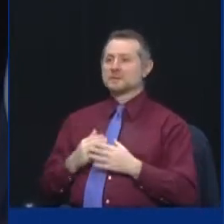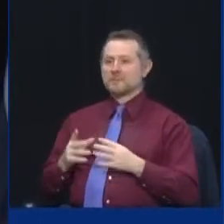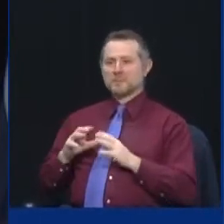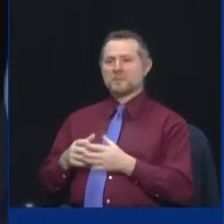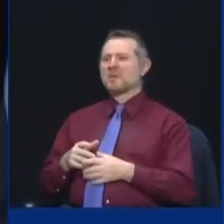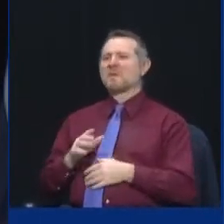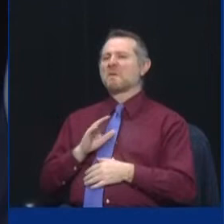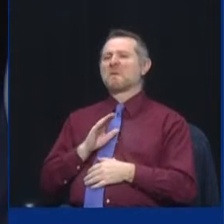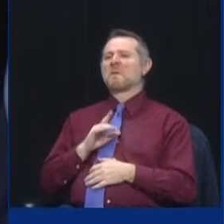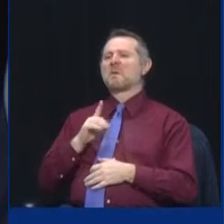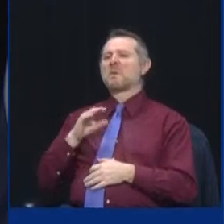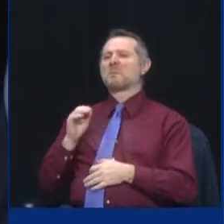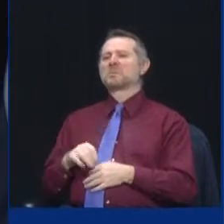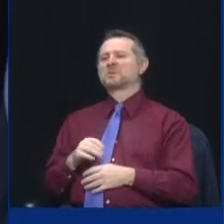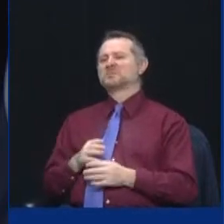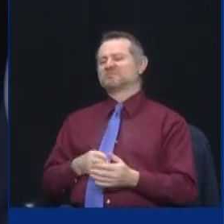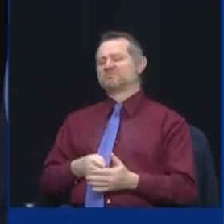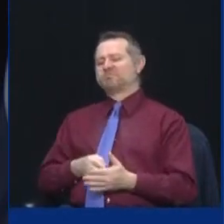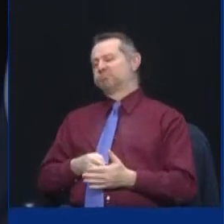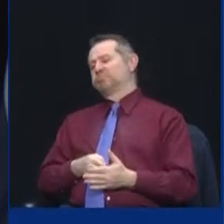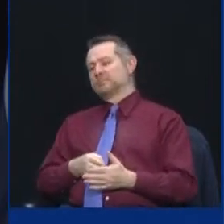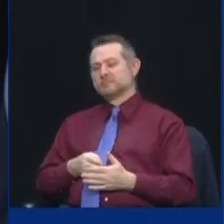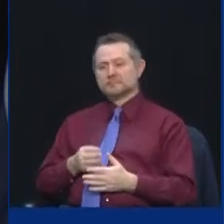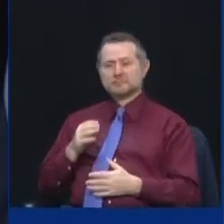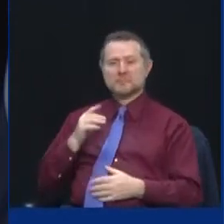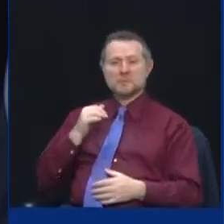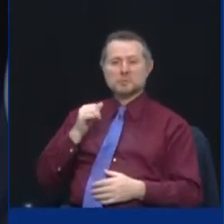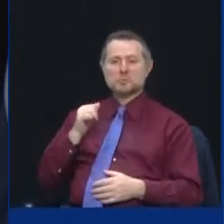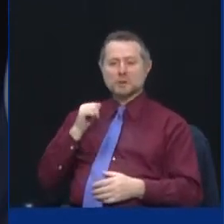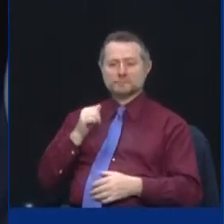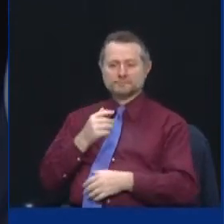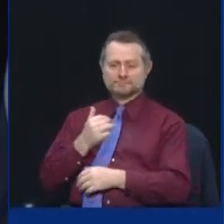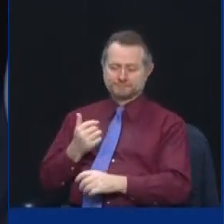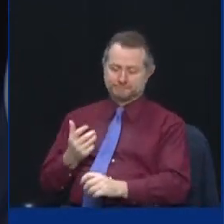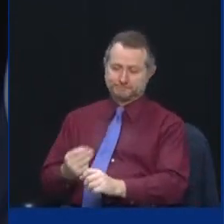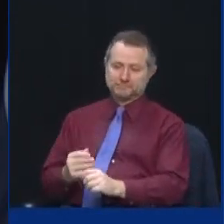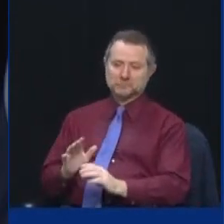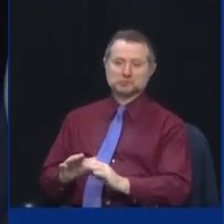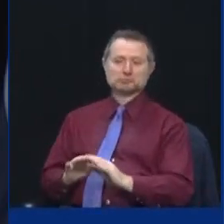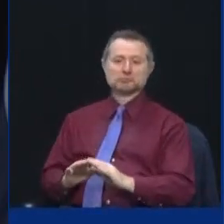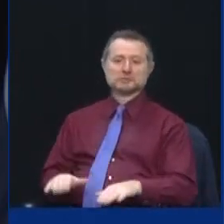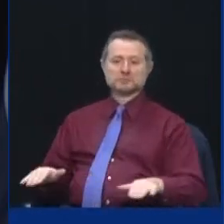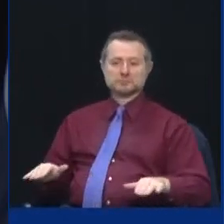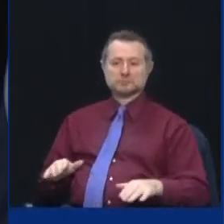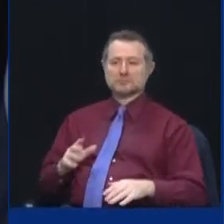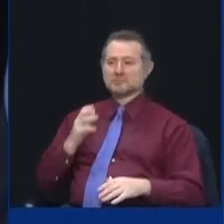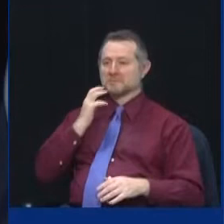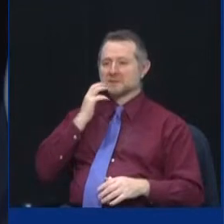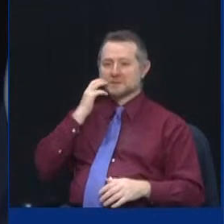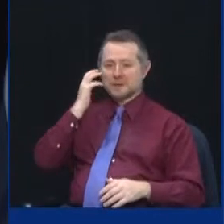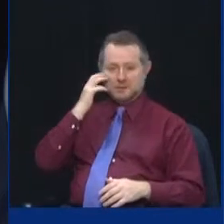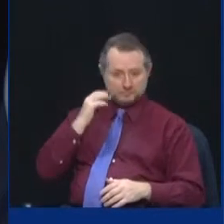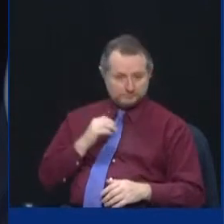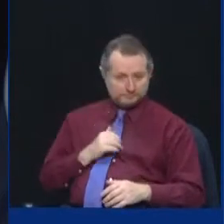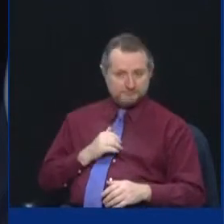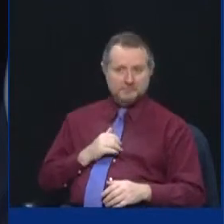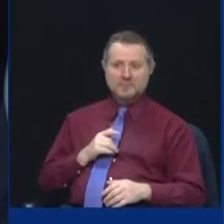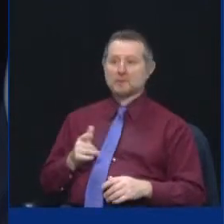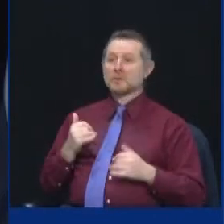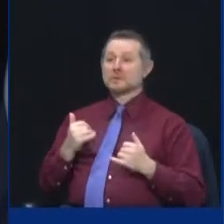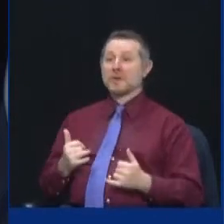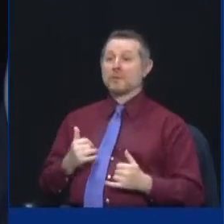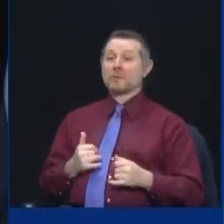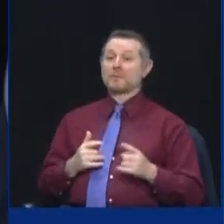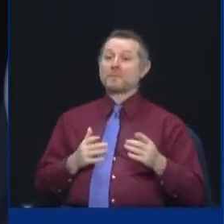to vaccines that they did not give their children the measles vaccine and are homeschooling